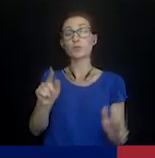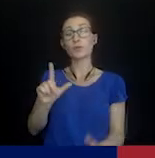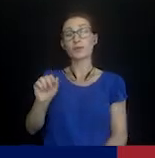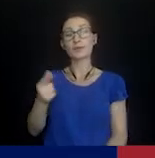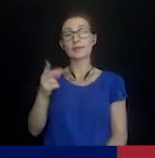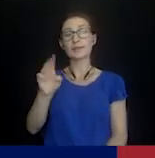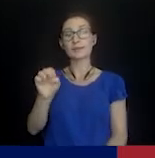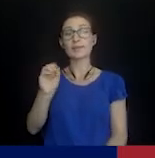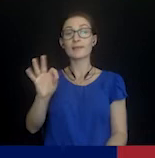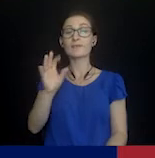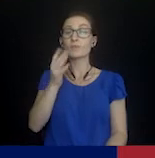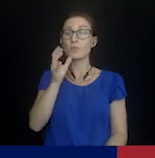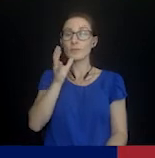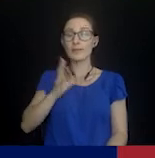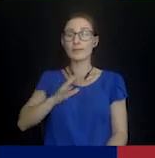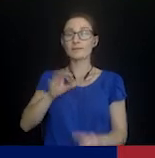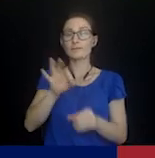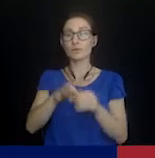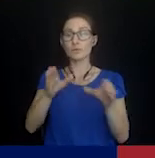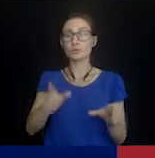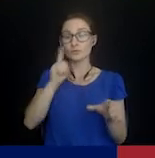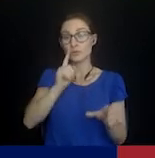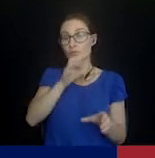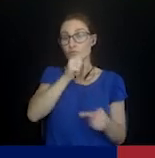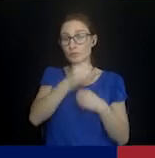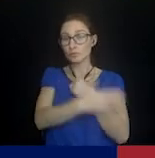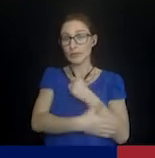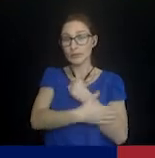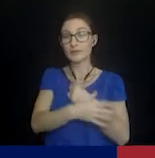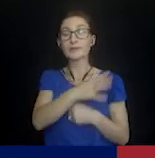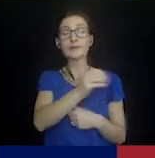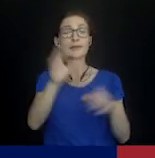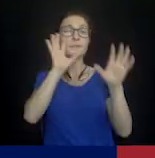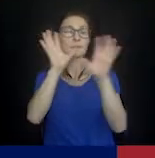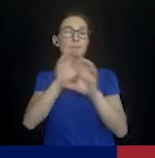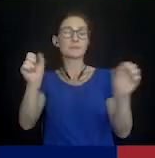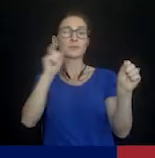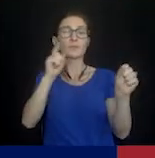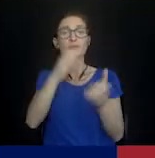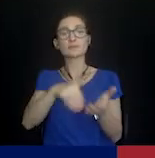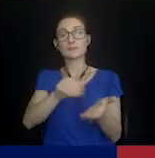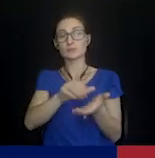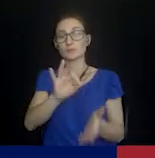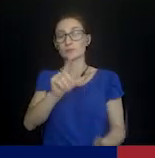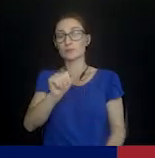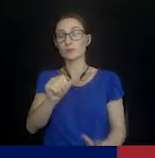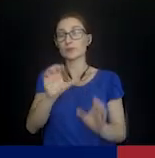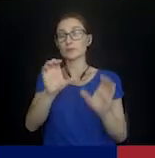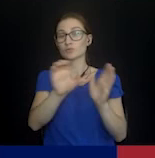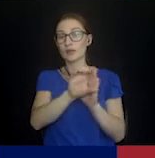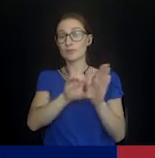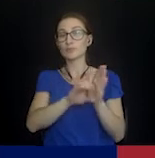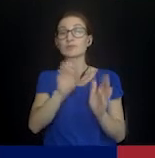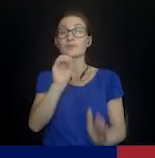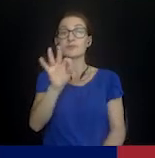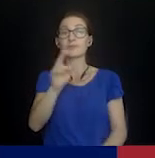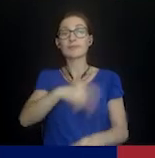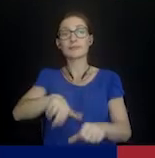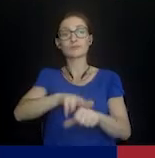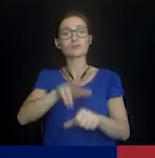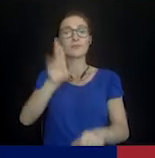of Women Voters of Orange County, and I am president of the Central Florida chapter of the